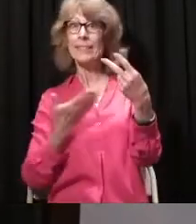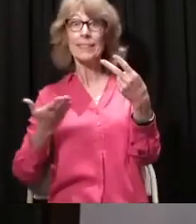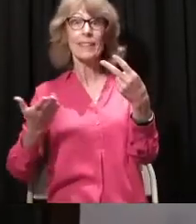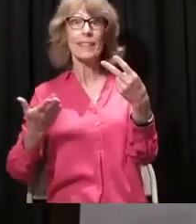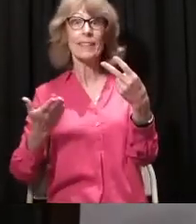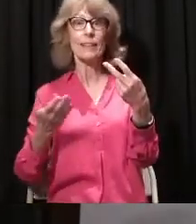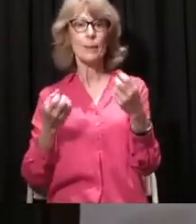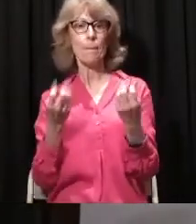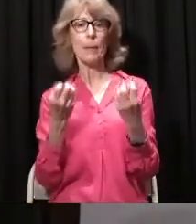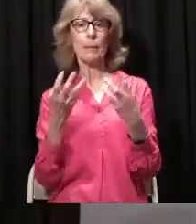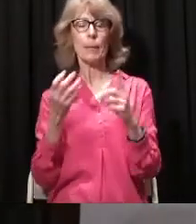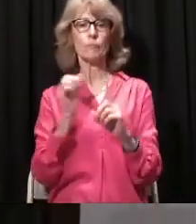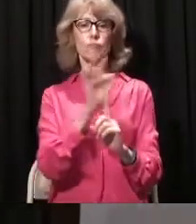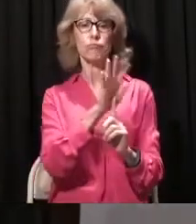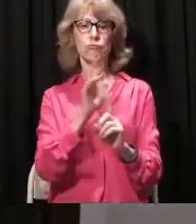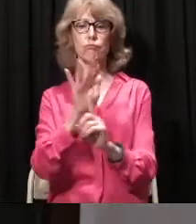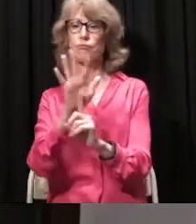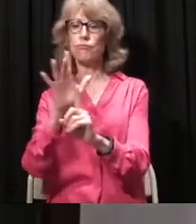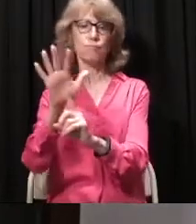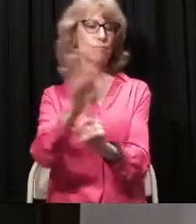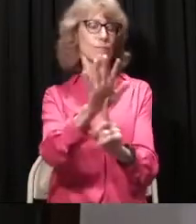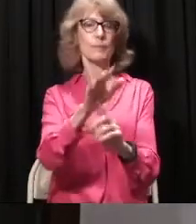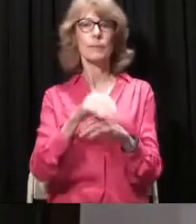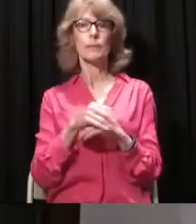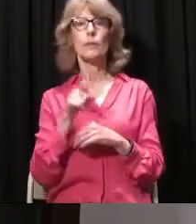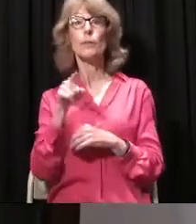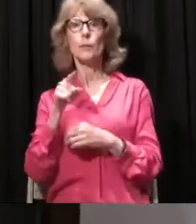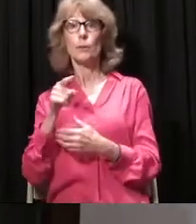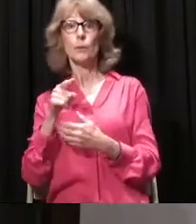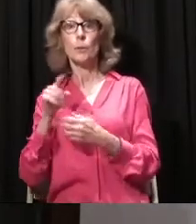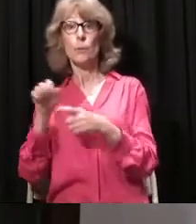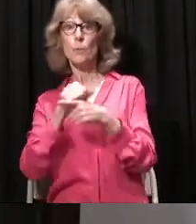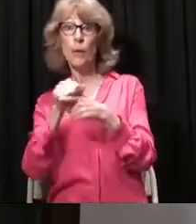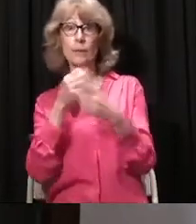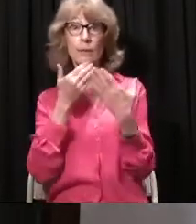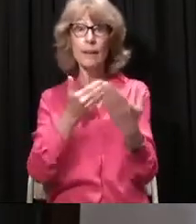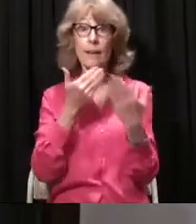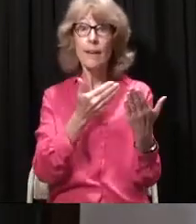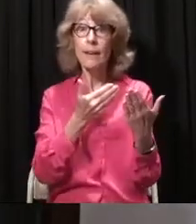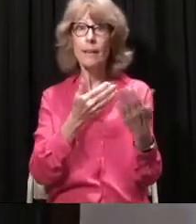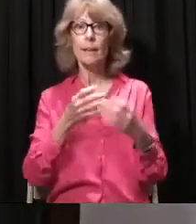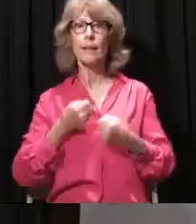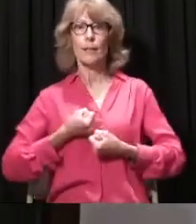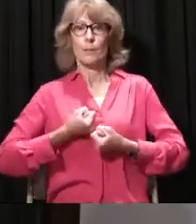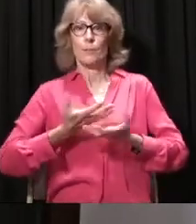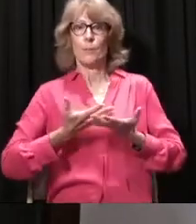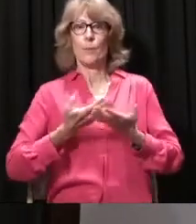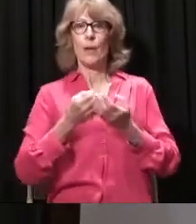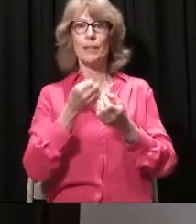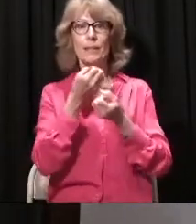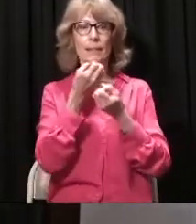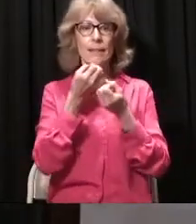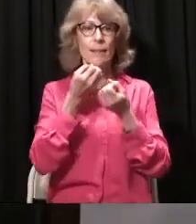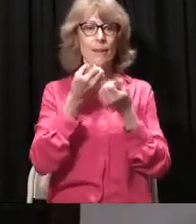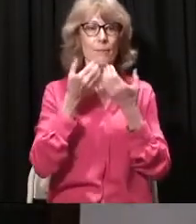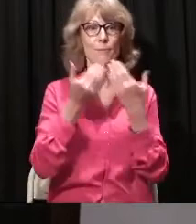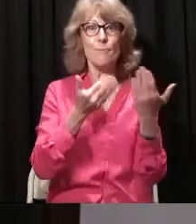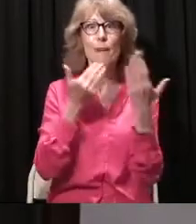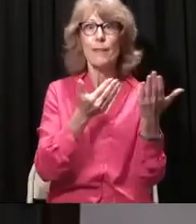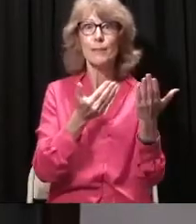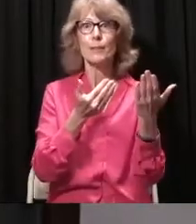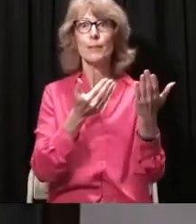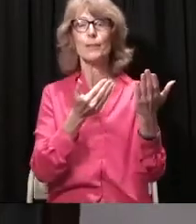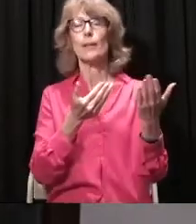multiple candles in here. So when you practice gratitude, especially expressed gratitude, what you're really doing is you're